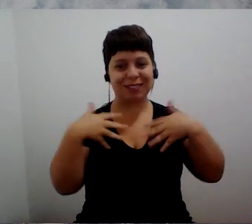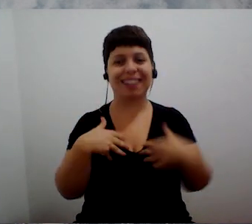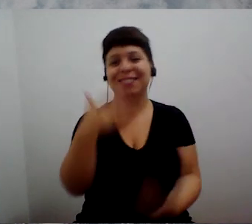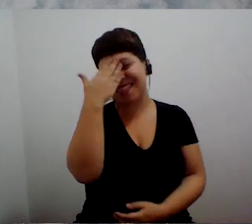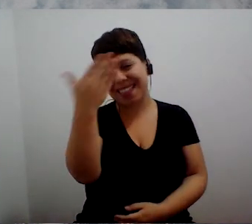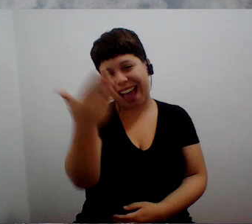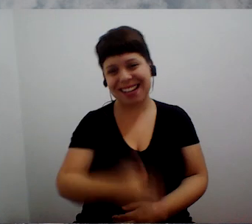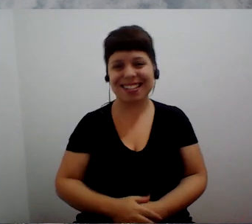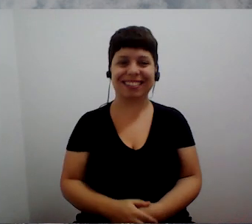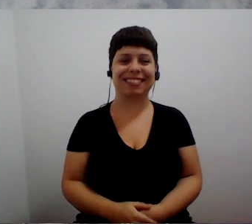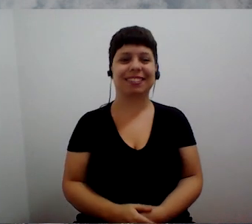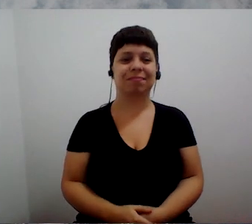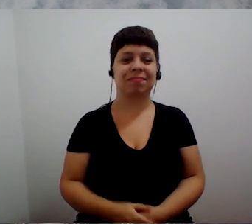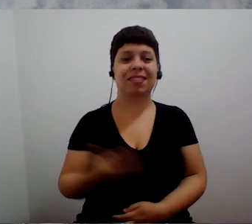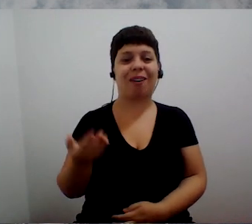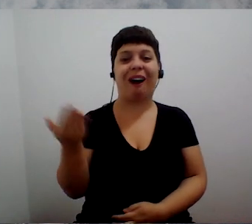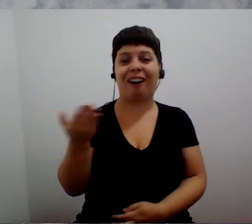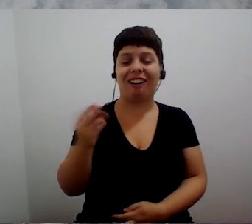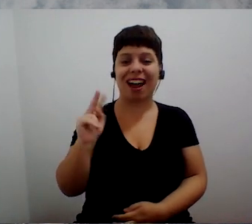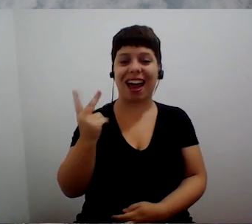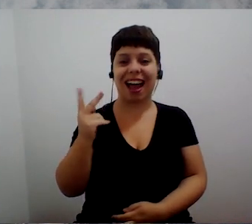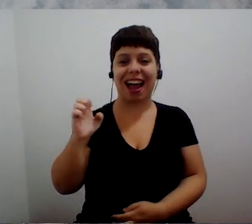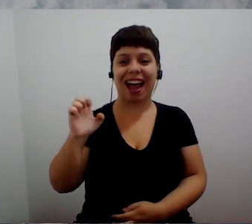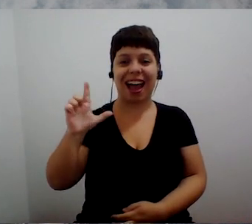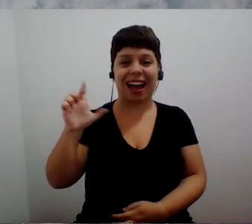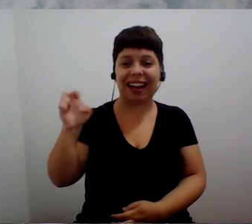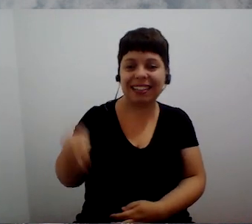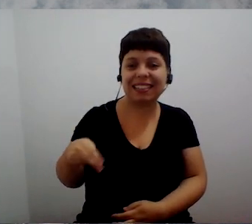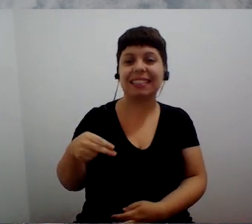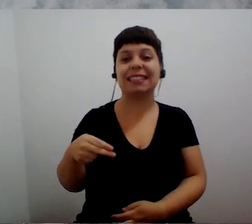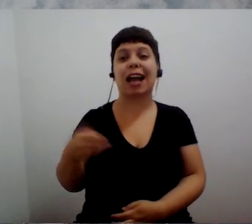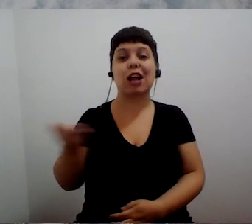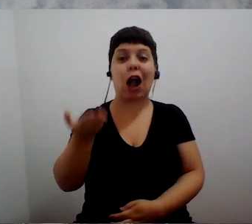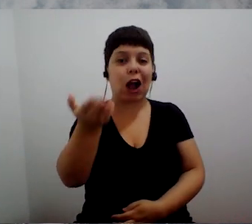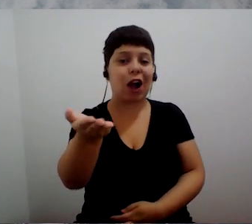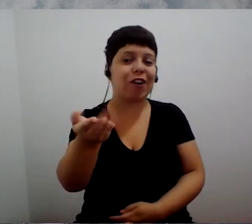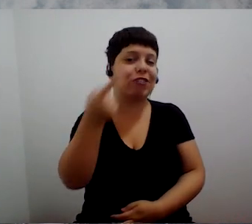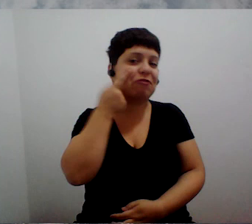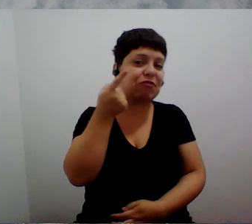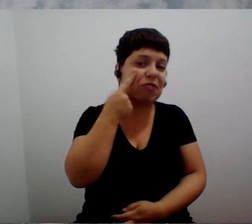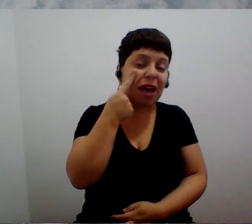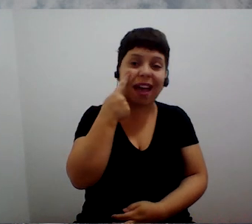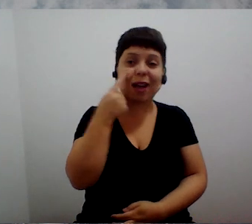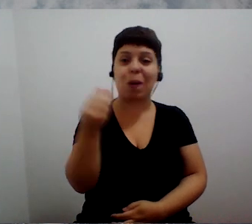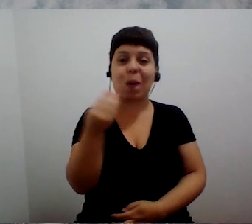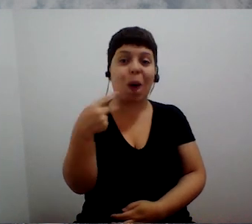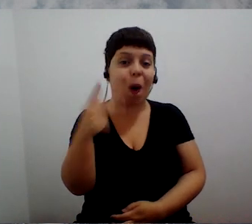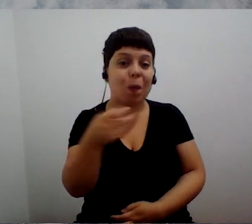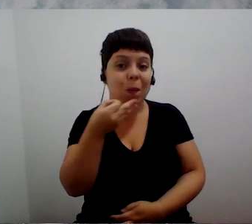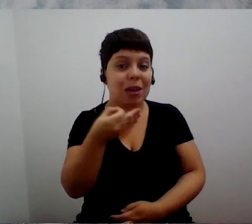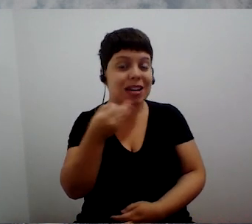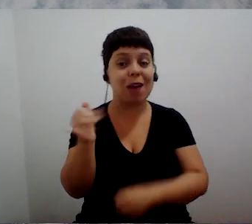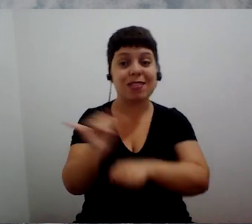you. So Helen, I would like to give you the floor and to listen a little bit more about your views and the strategies